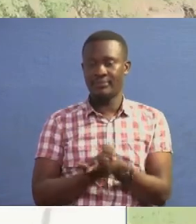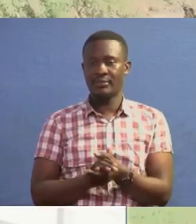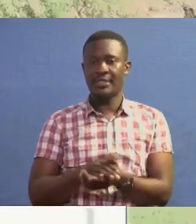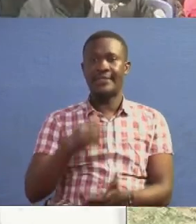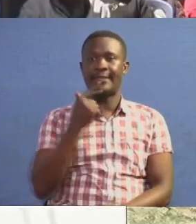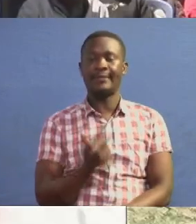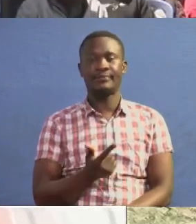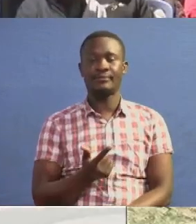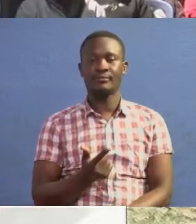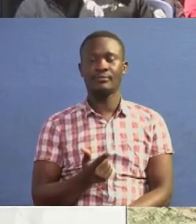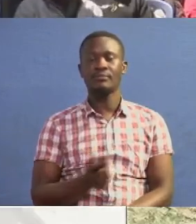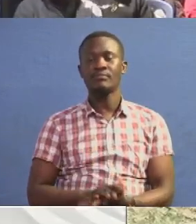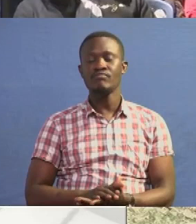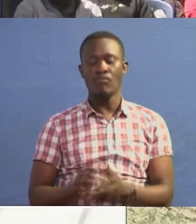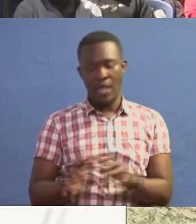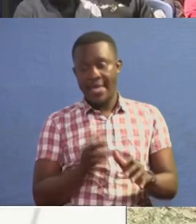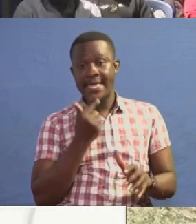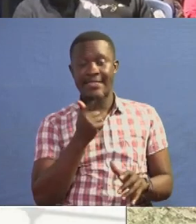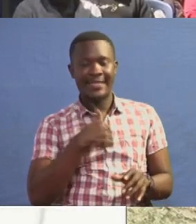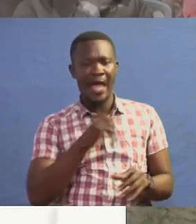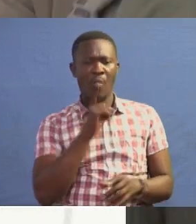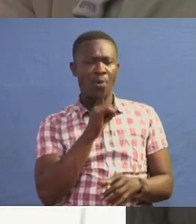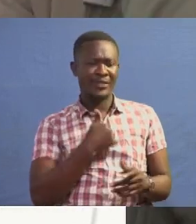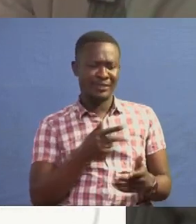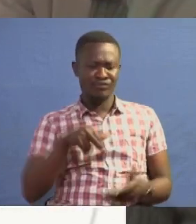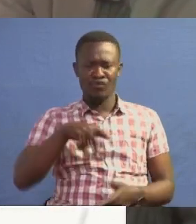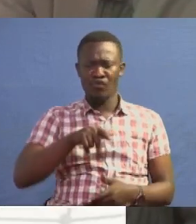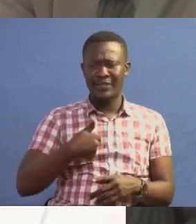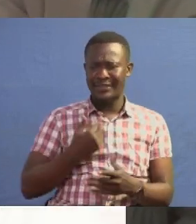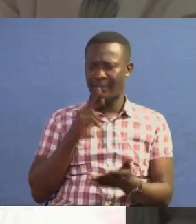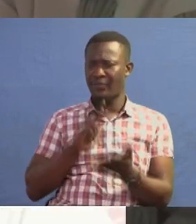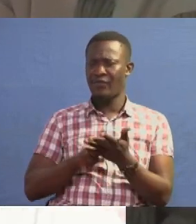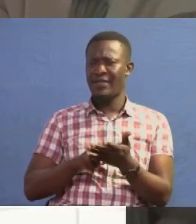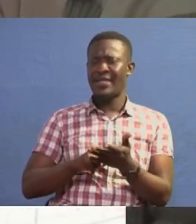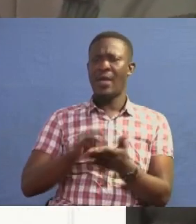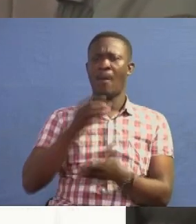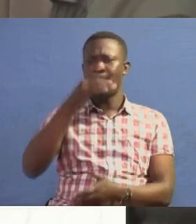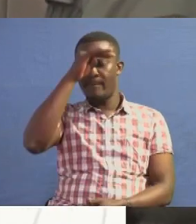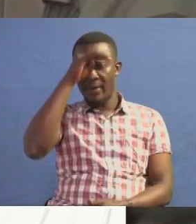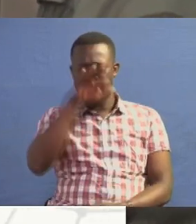sema. He issued a warning to anyone running unregistered wine and spirit stores and bars, saying they might